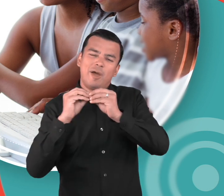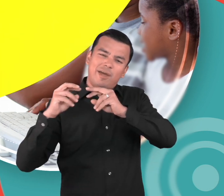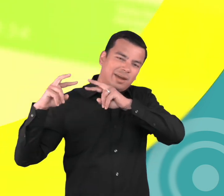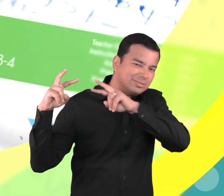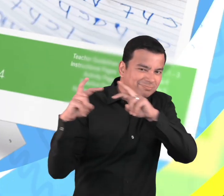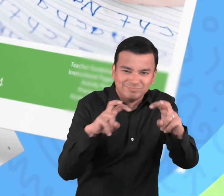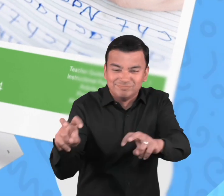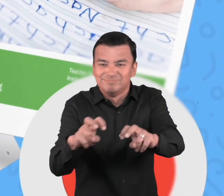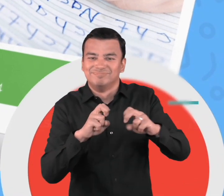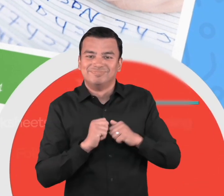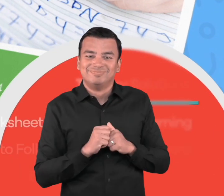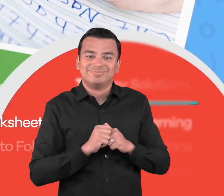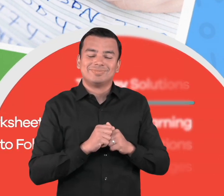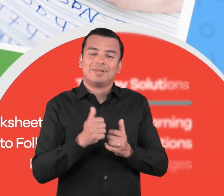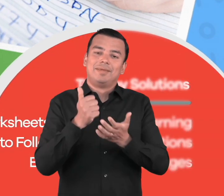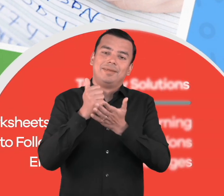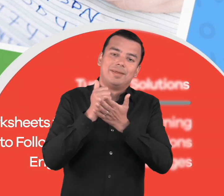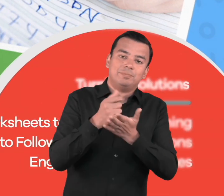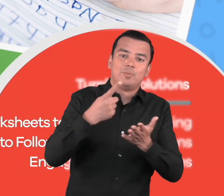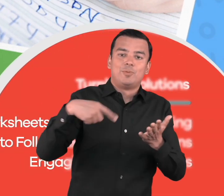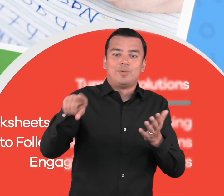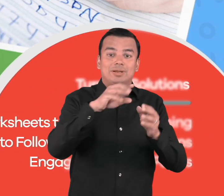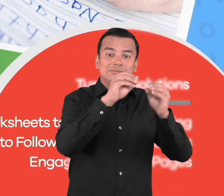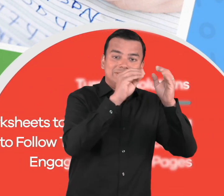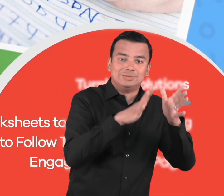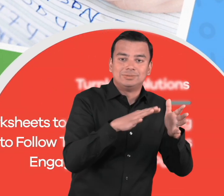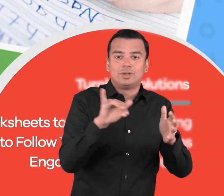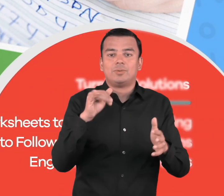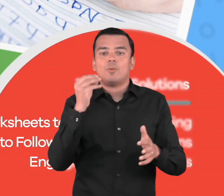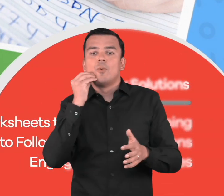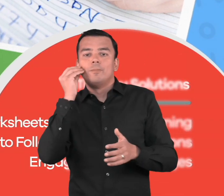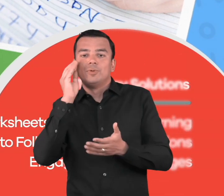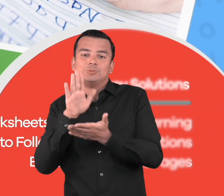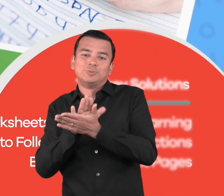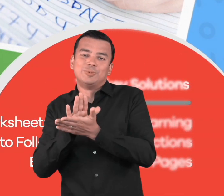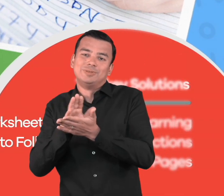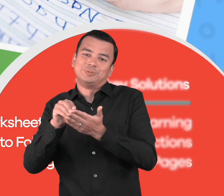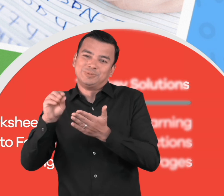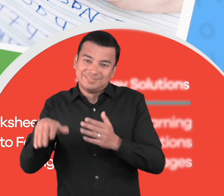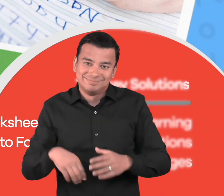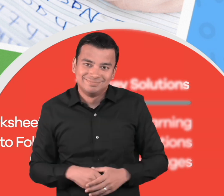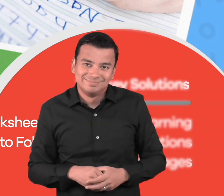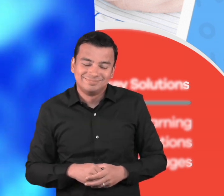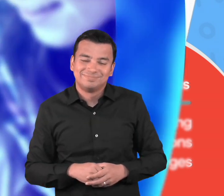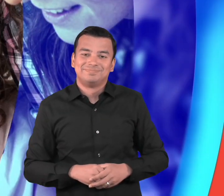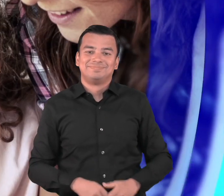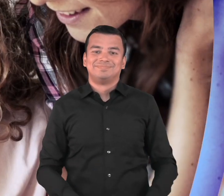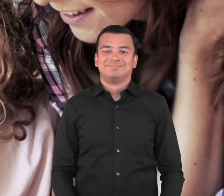resources and turnkey solutions for teachers and homeschoolers.